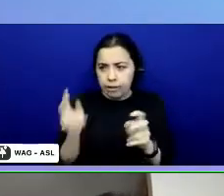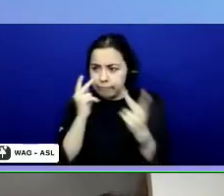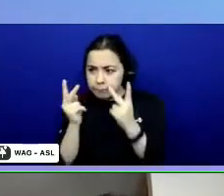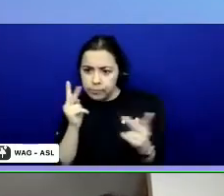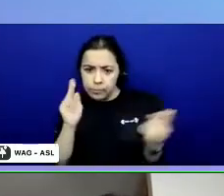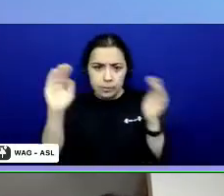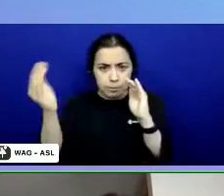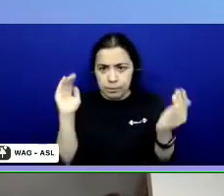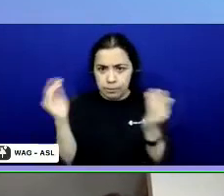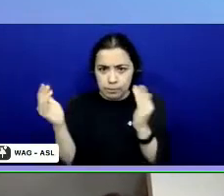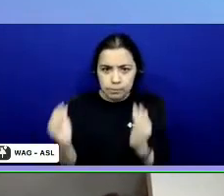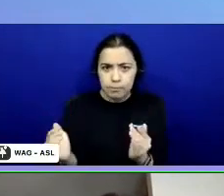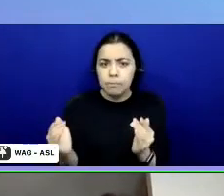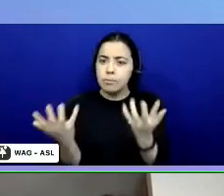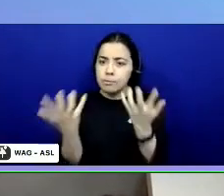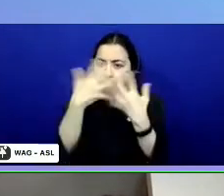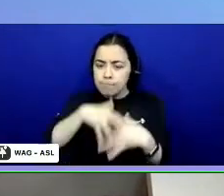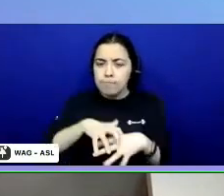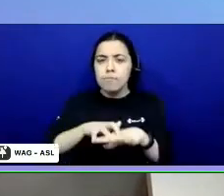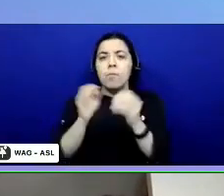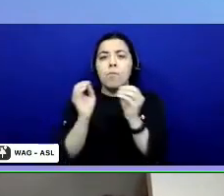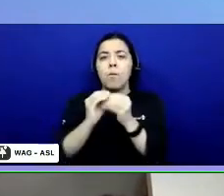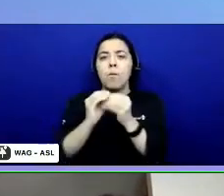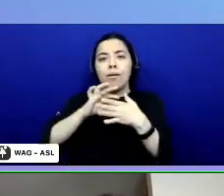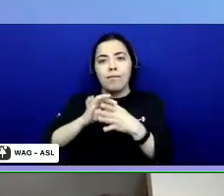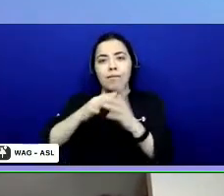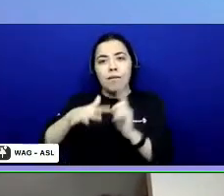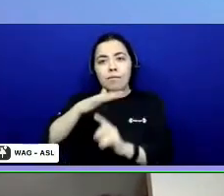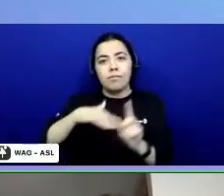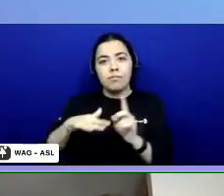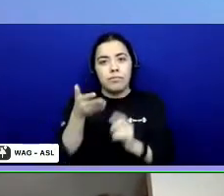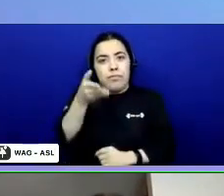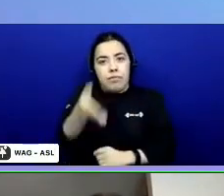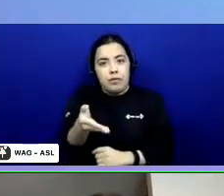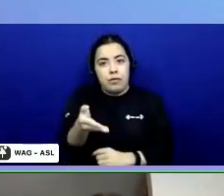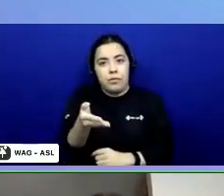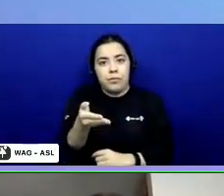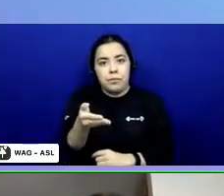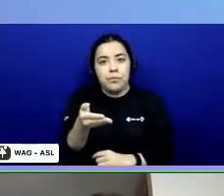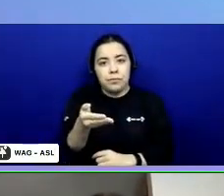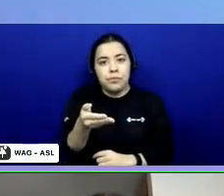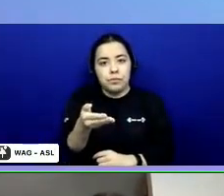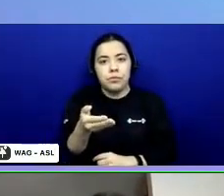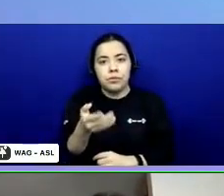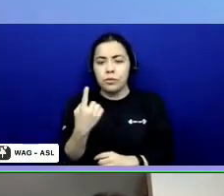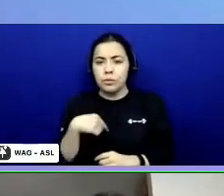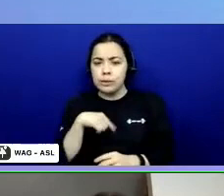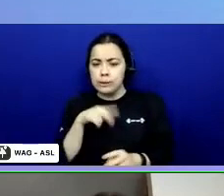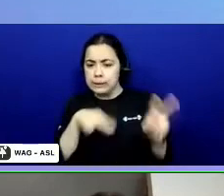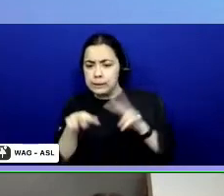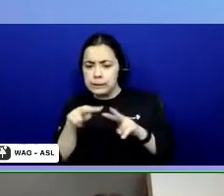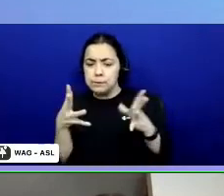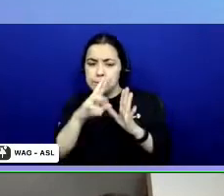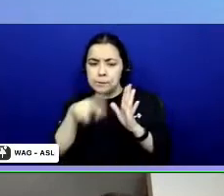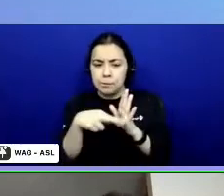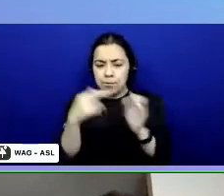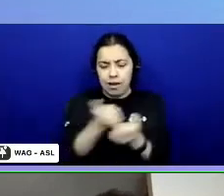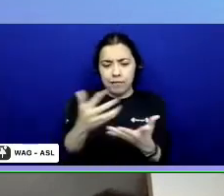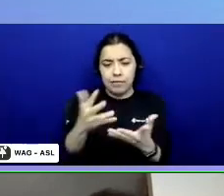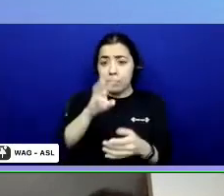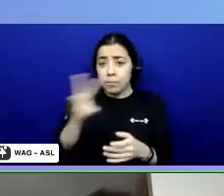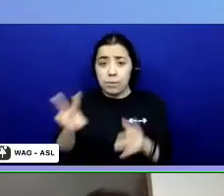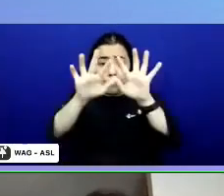to incorporate more context. And we determine what the role of everything on a web page is, whether